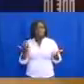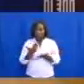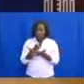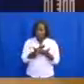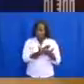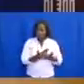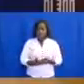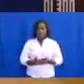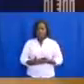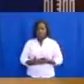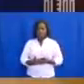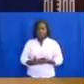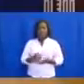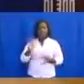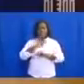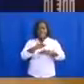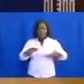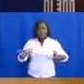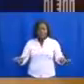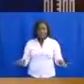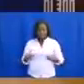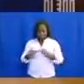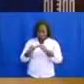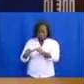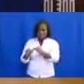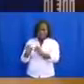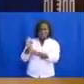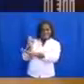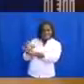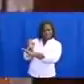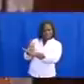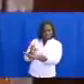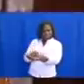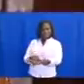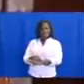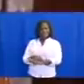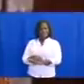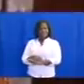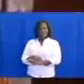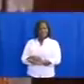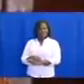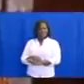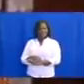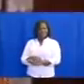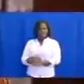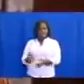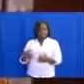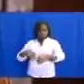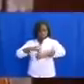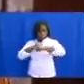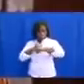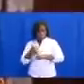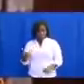Misramo eni yama enkoso indi nhihye a ede ye bebo ye ho ban